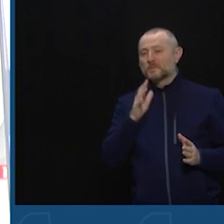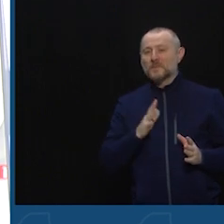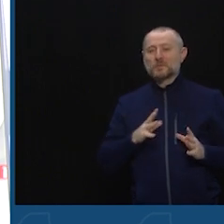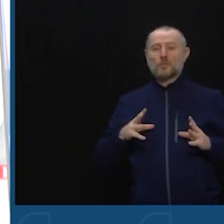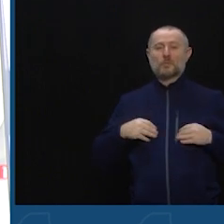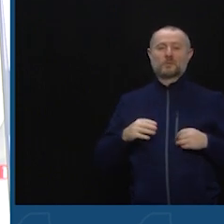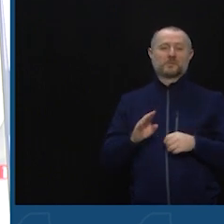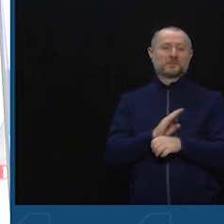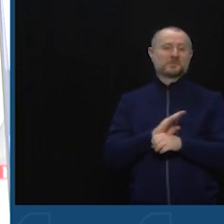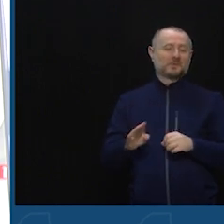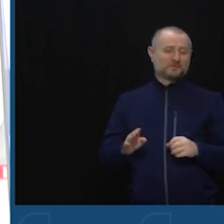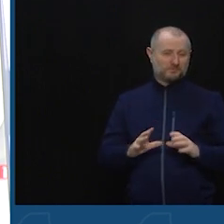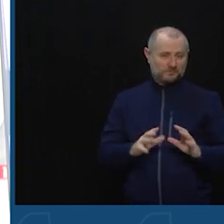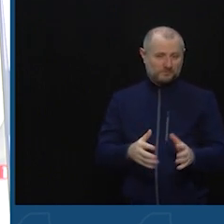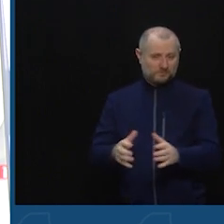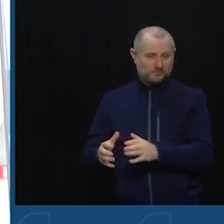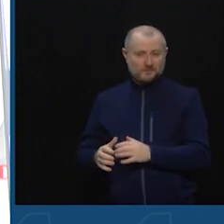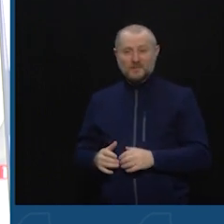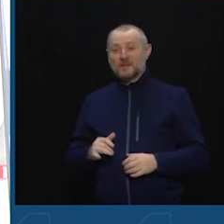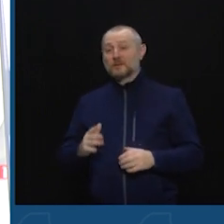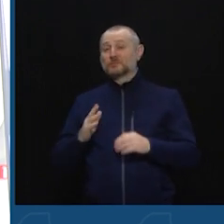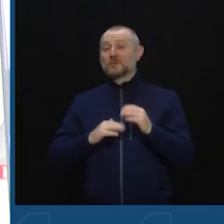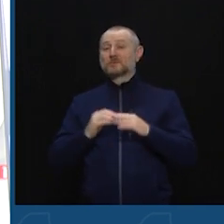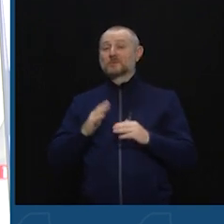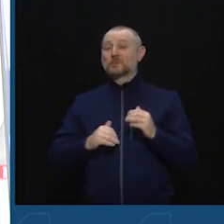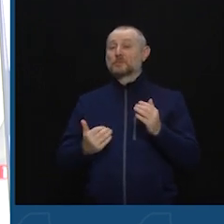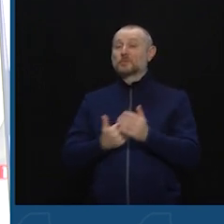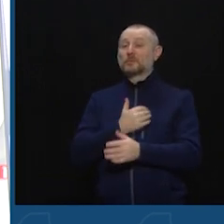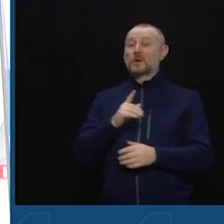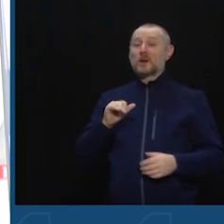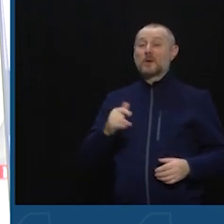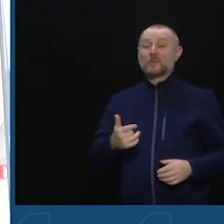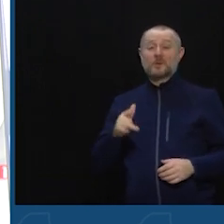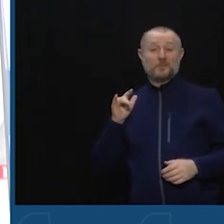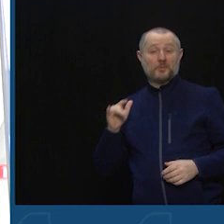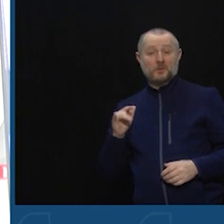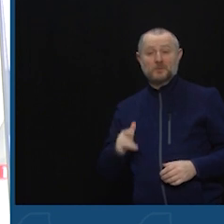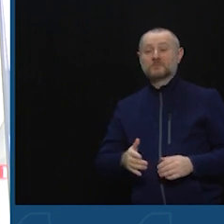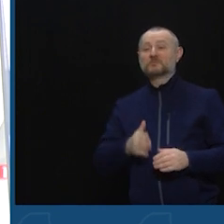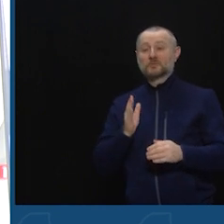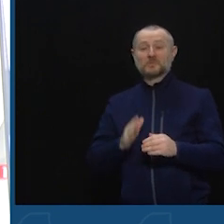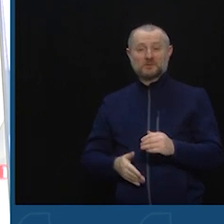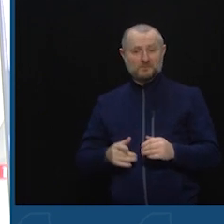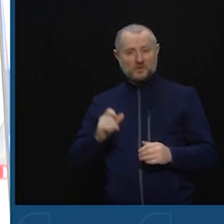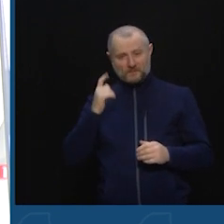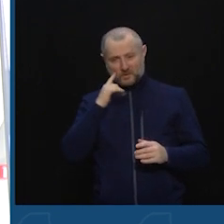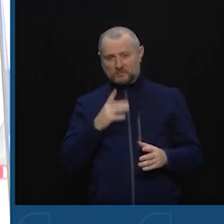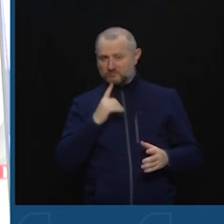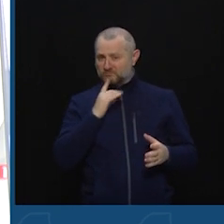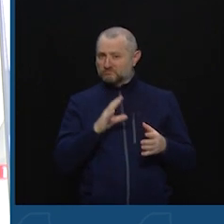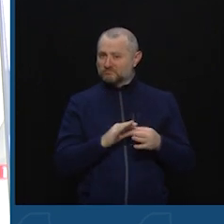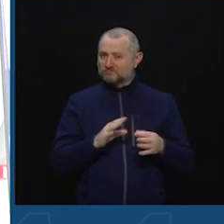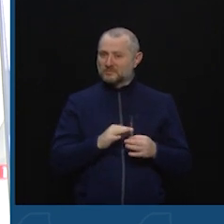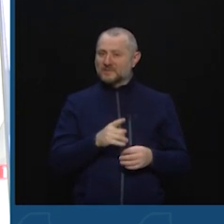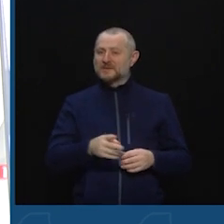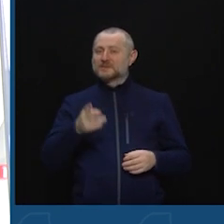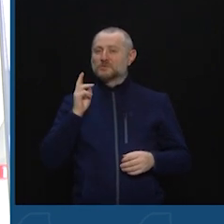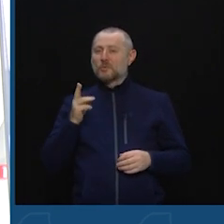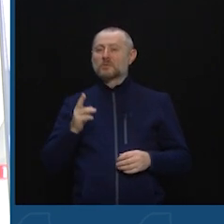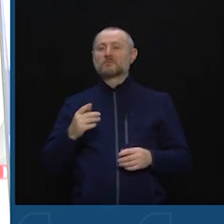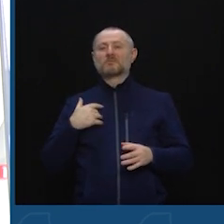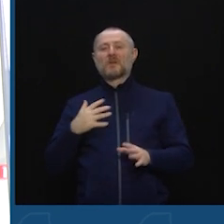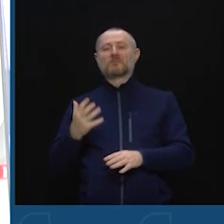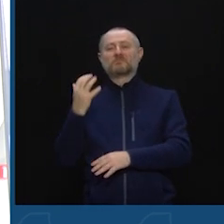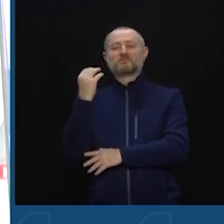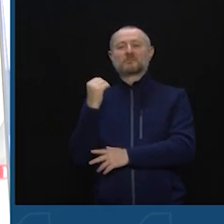enterprises. Construction of the new LaGuardia has to date resulted, the governor noted this, in a historic $2